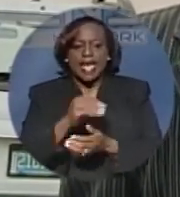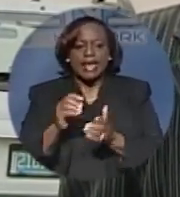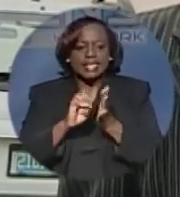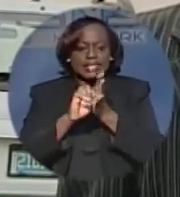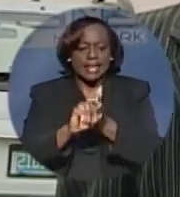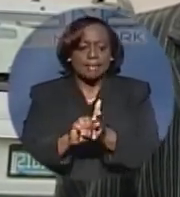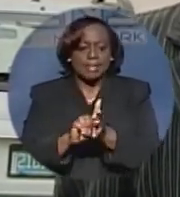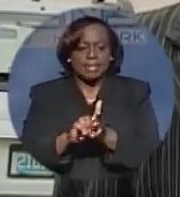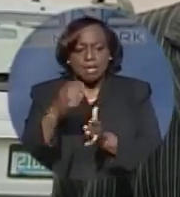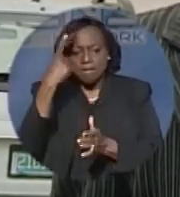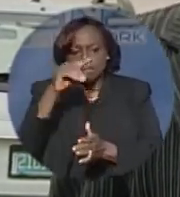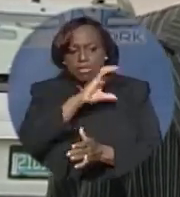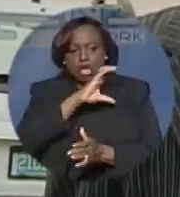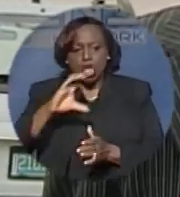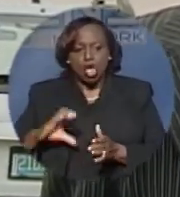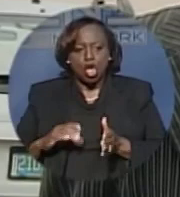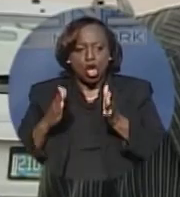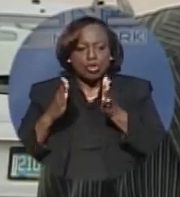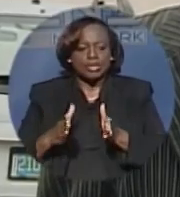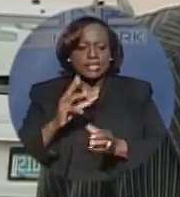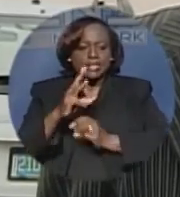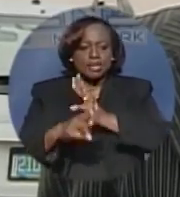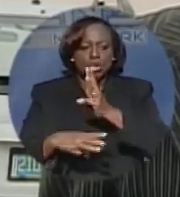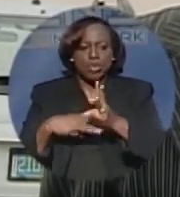example for the Christian world.